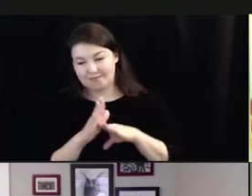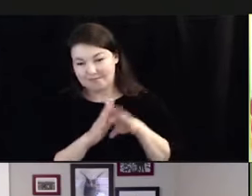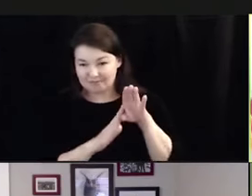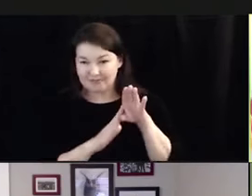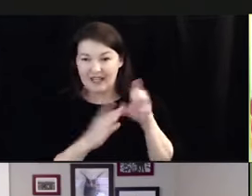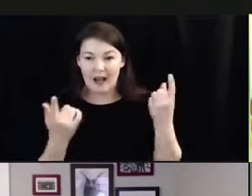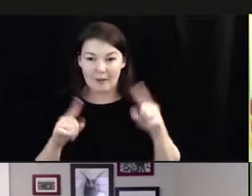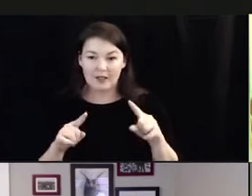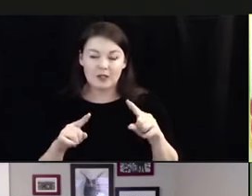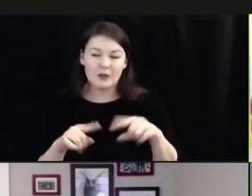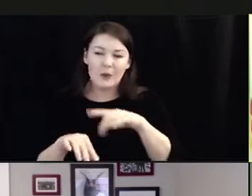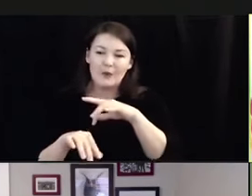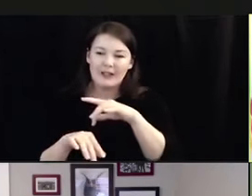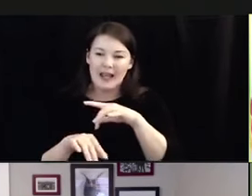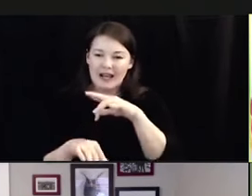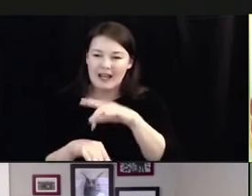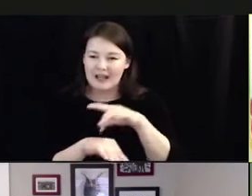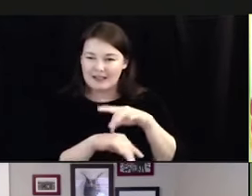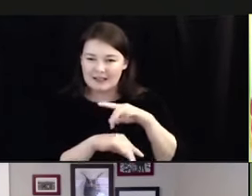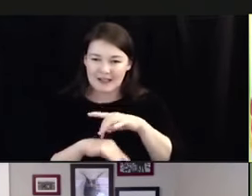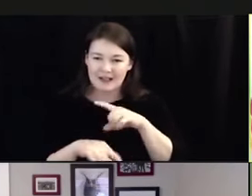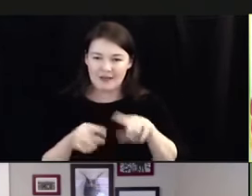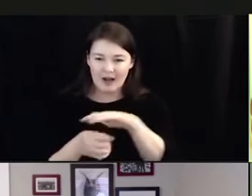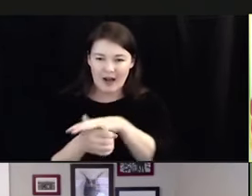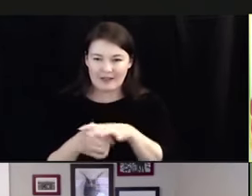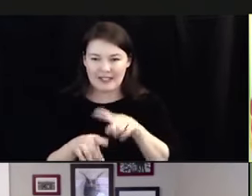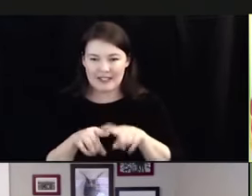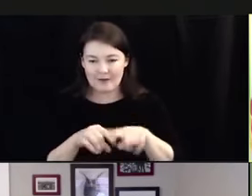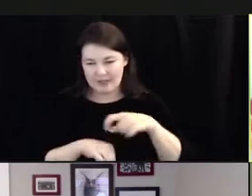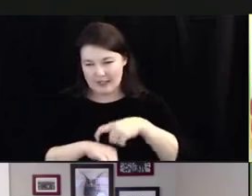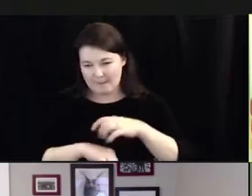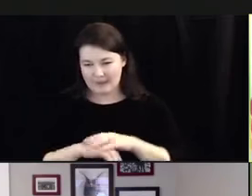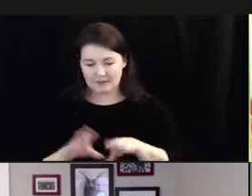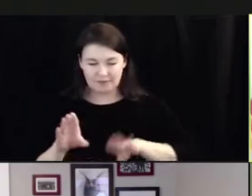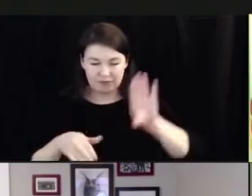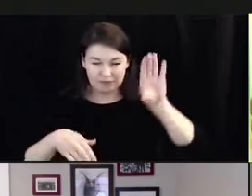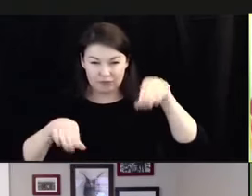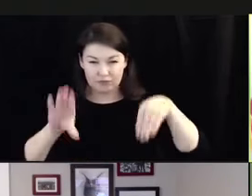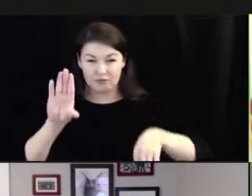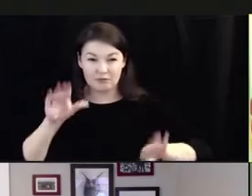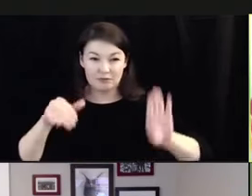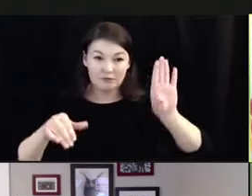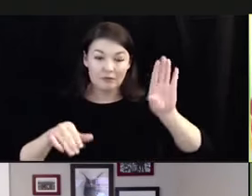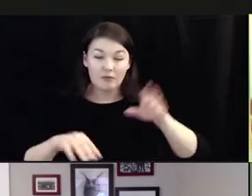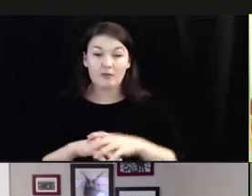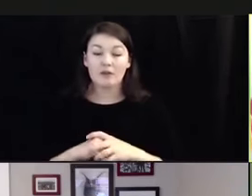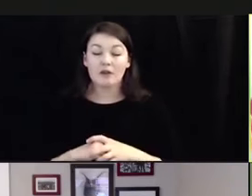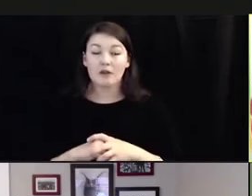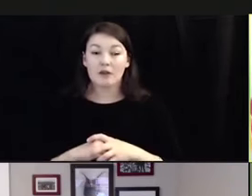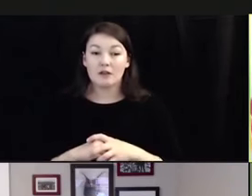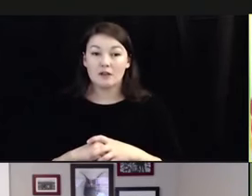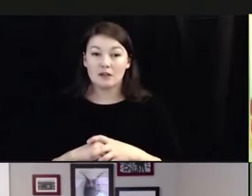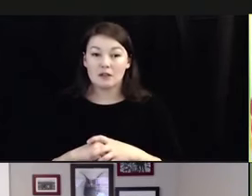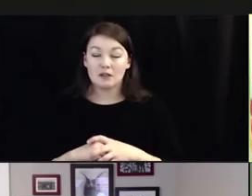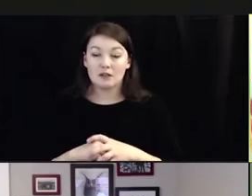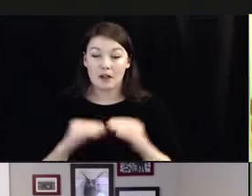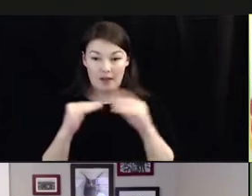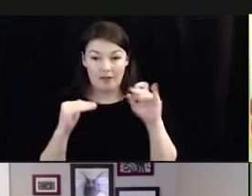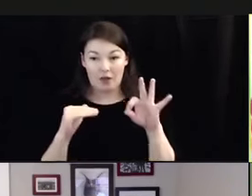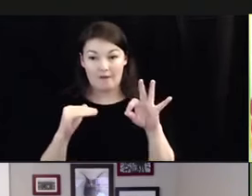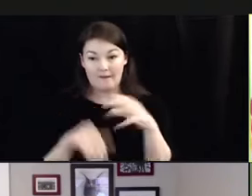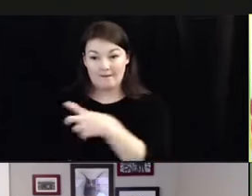different areas at different times. One thing is sure, the level of the vaccination rate that you